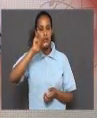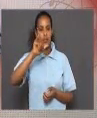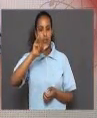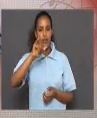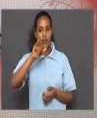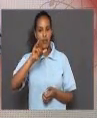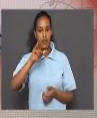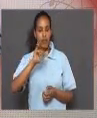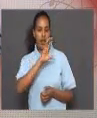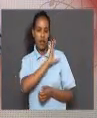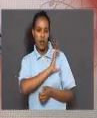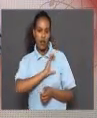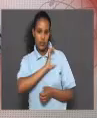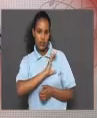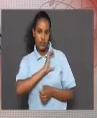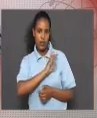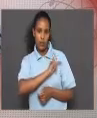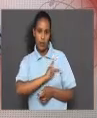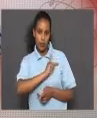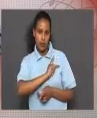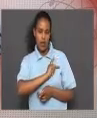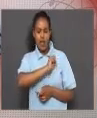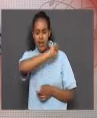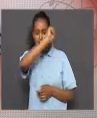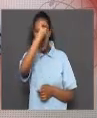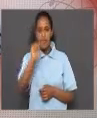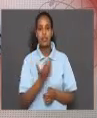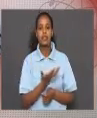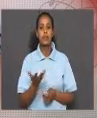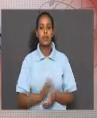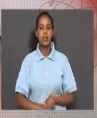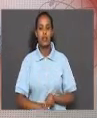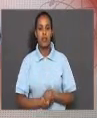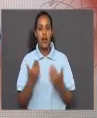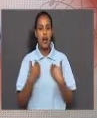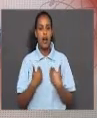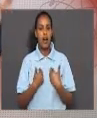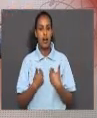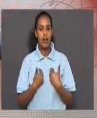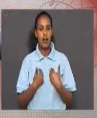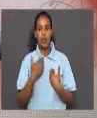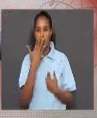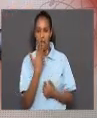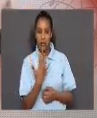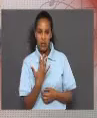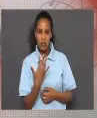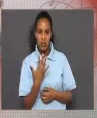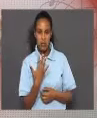Entropy is a characteristic property of every substance, as is